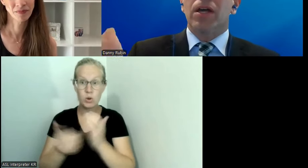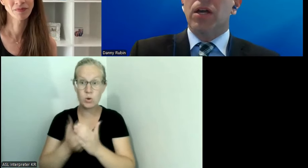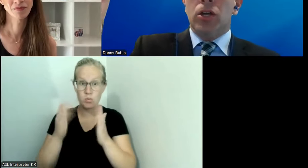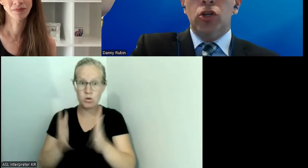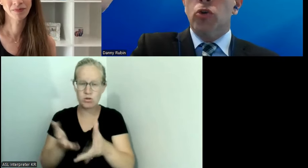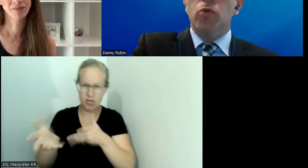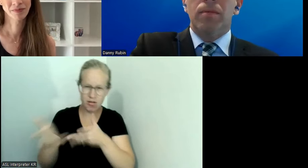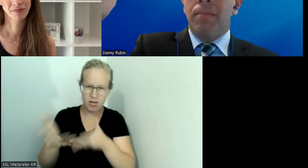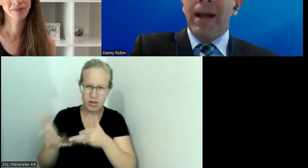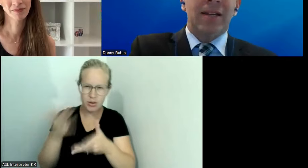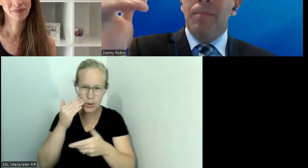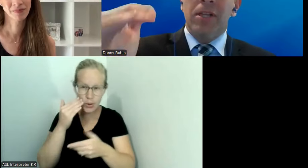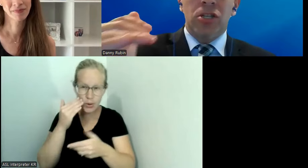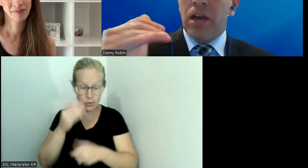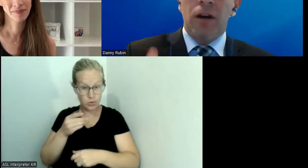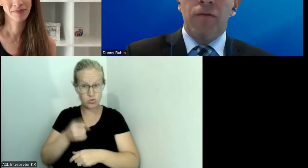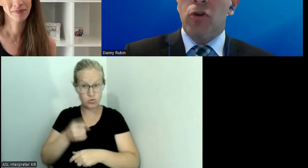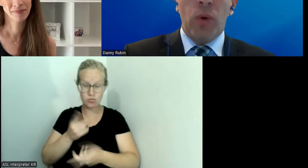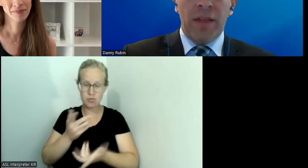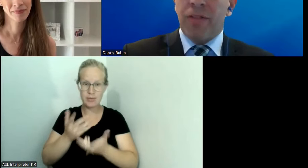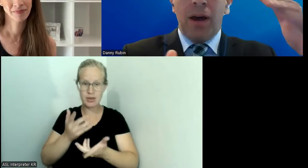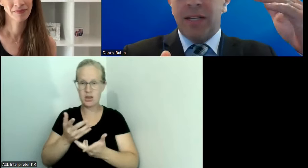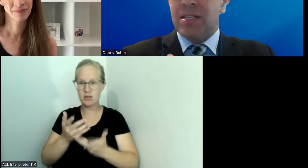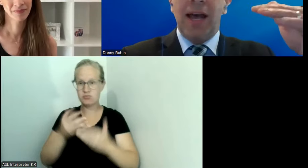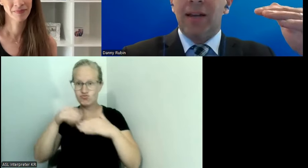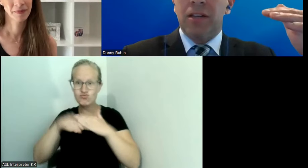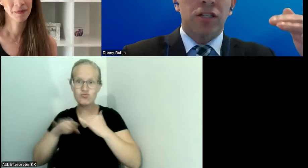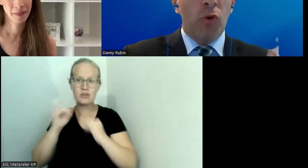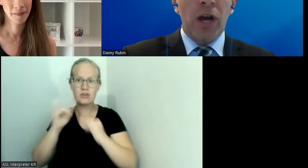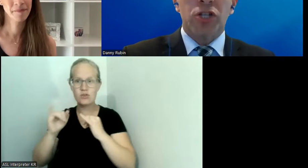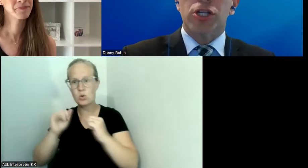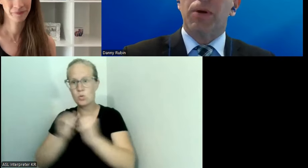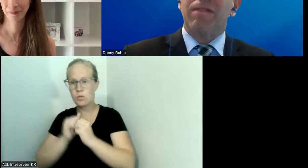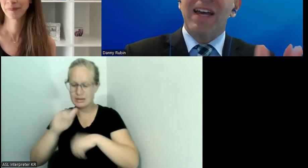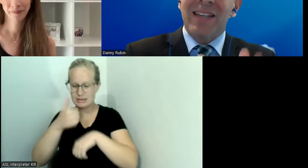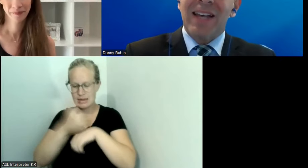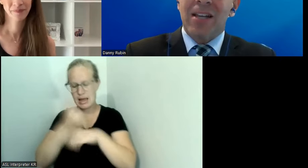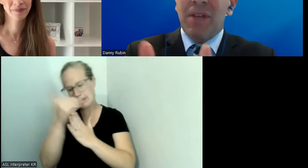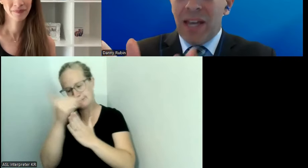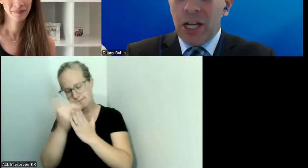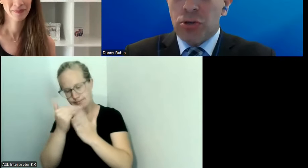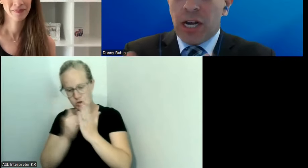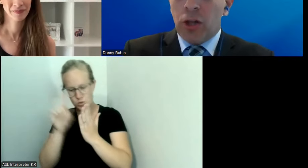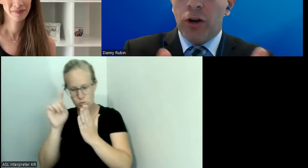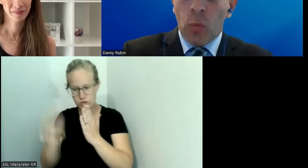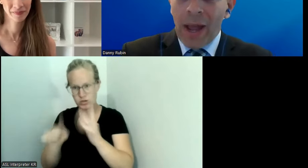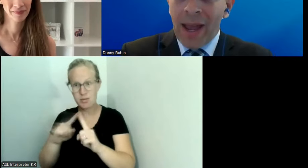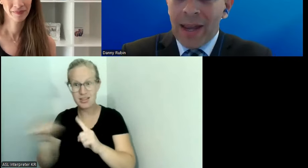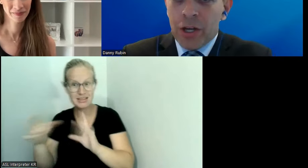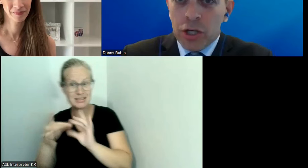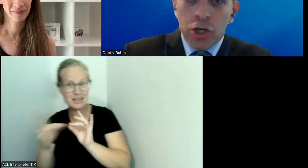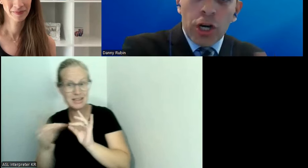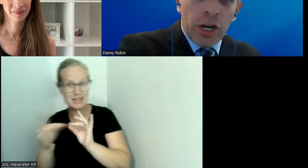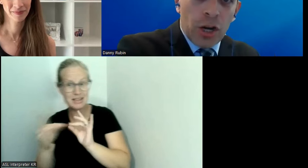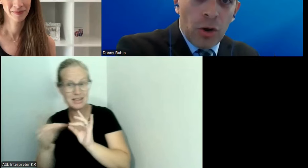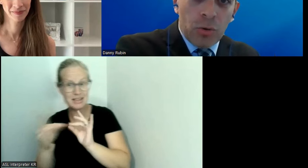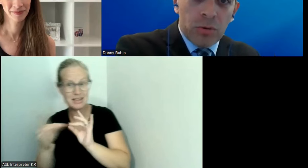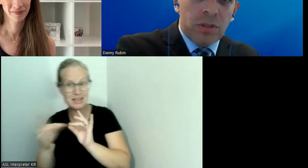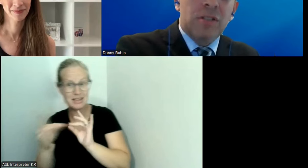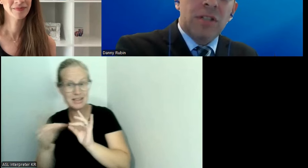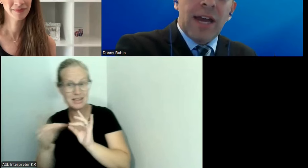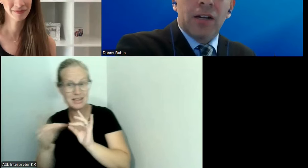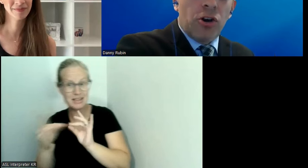to know them, you might come into the interview with a set list of questions, but if they say something interesting along the way, you're